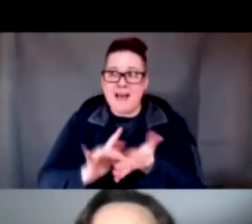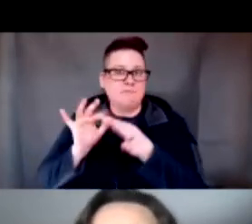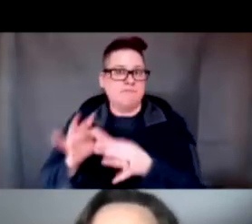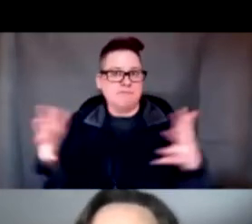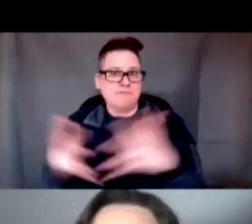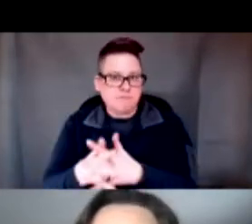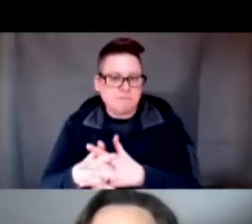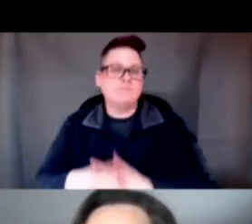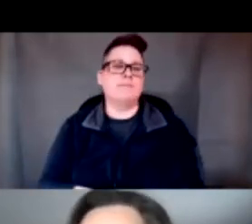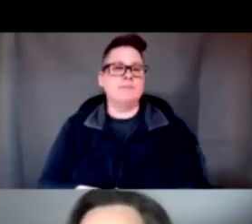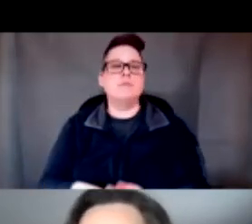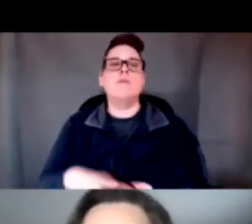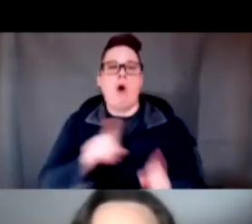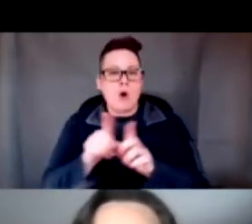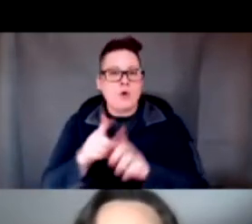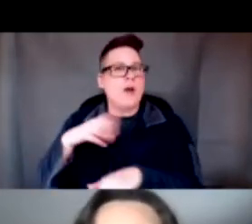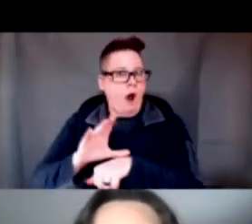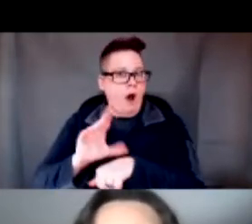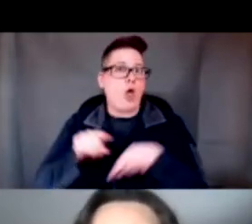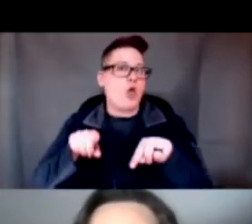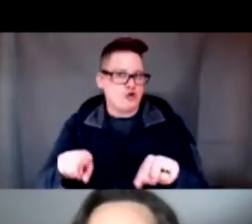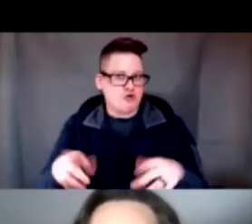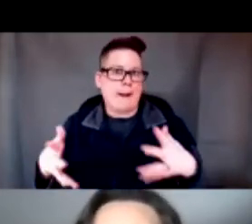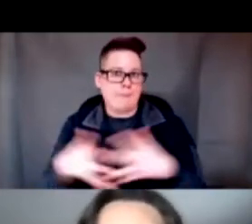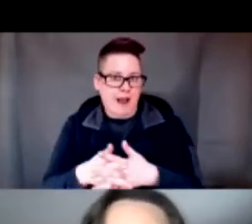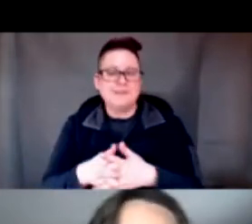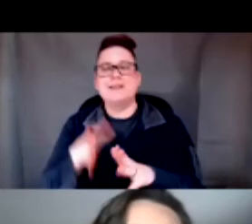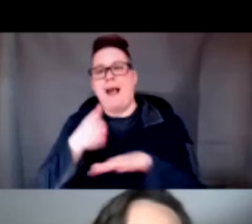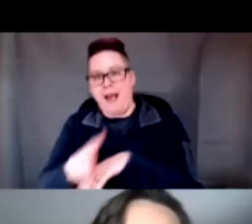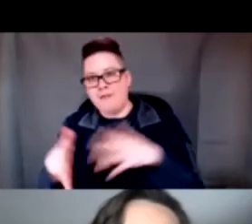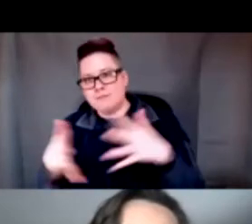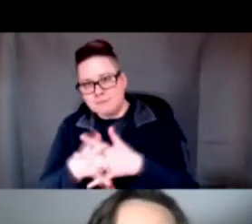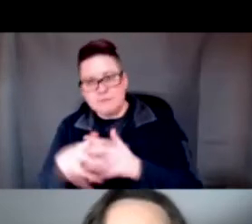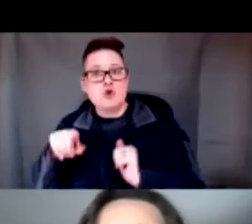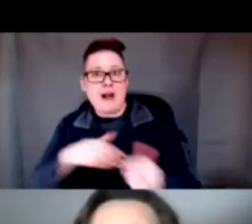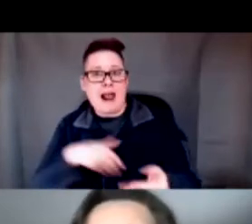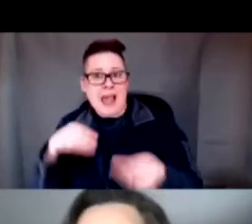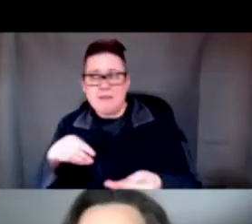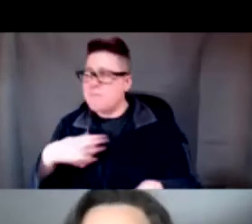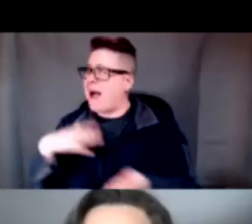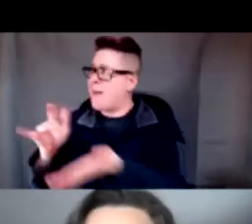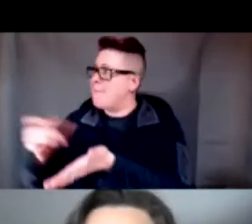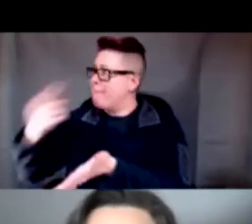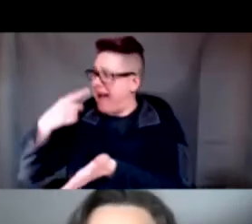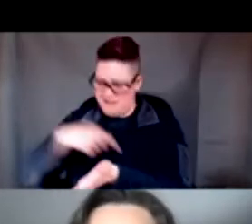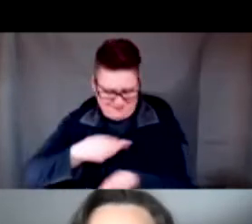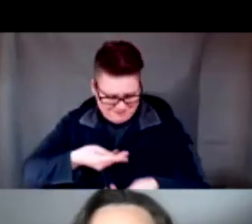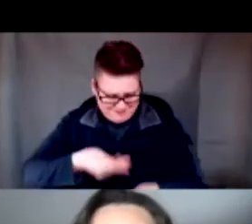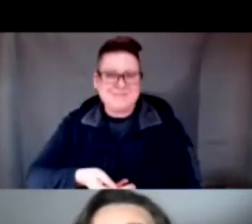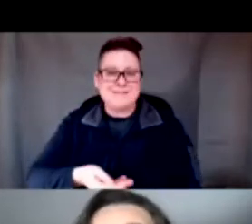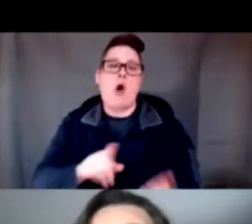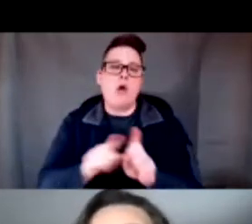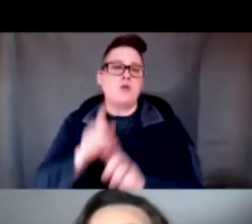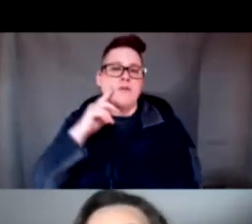We also do consultations during pregnancy, postpartum, during lactation, and for PMDD.